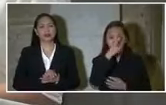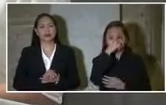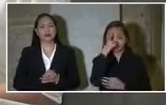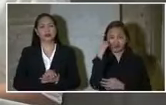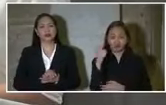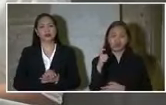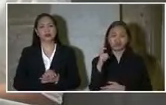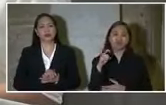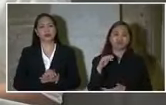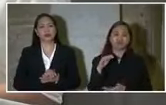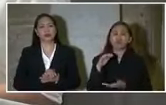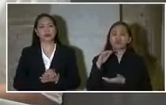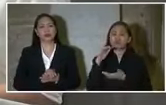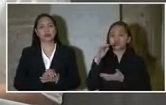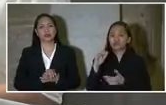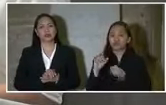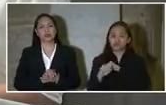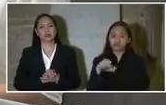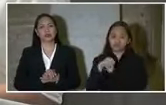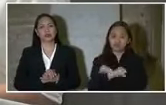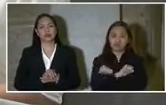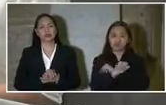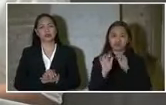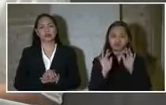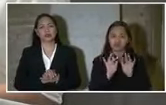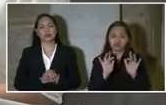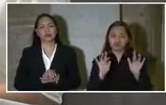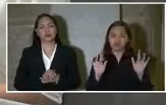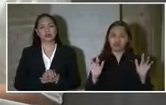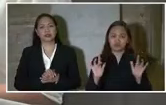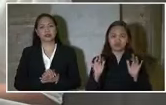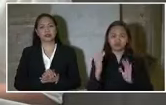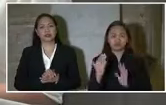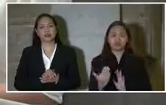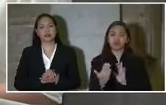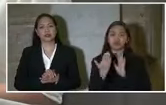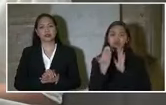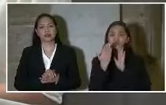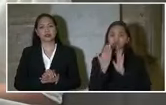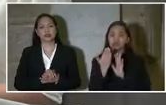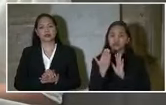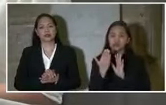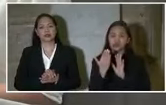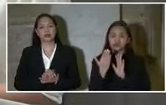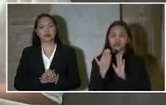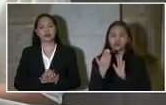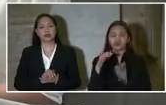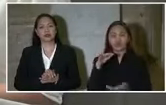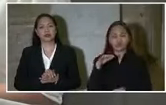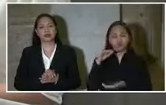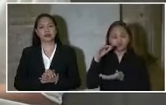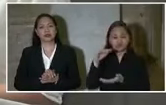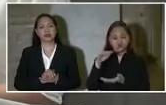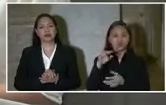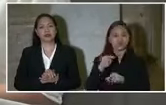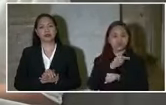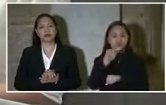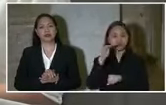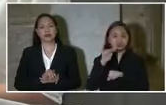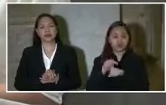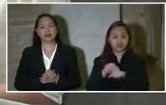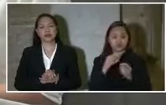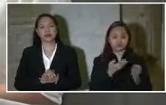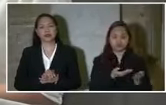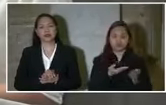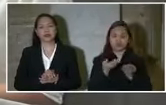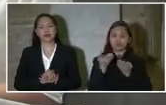reaches of the sea shall be emptied out before you. The wealth of nations shall be brought